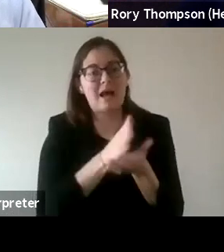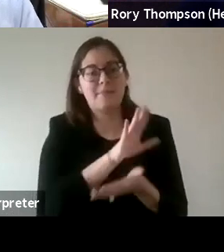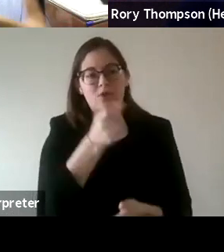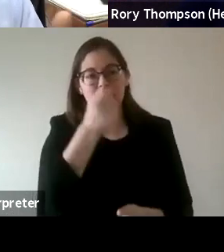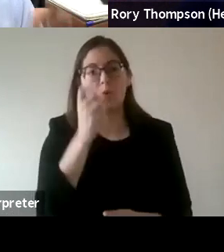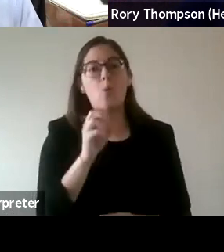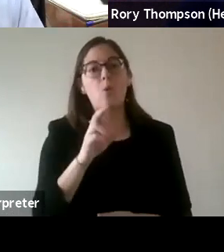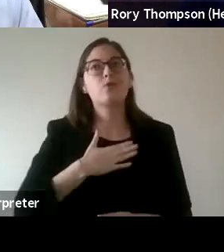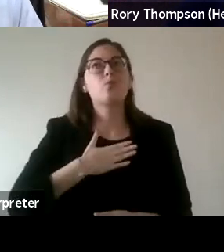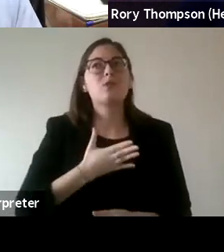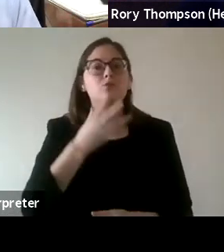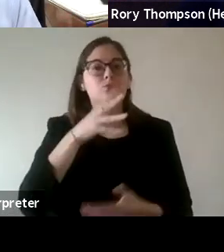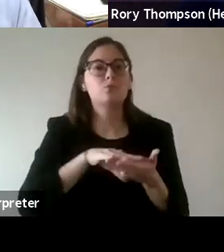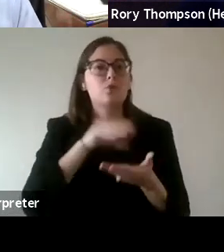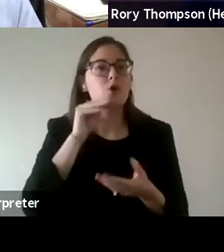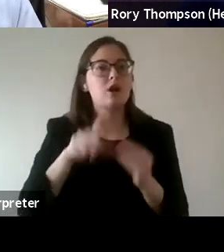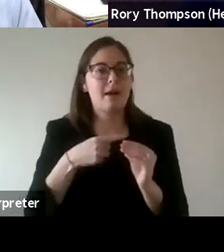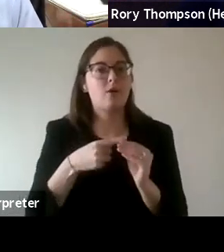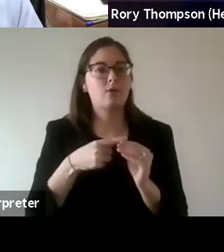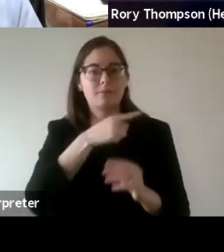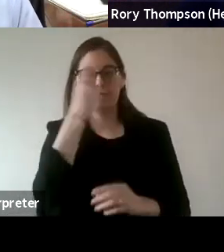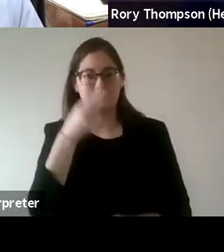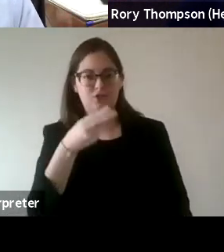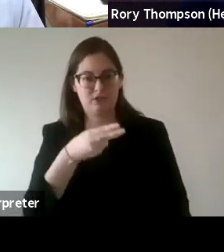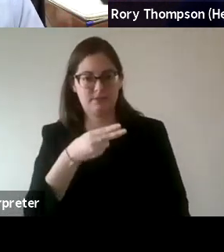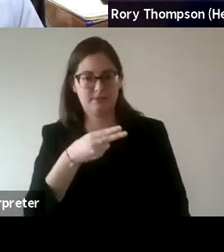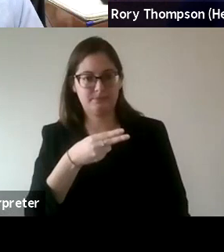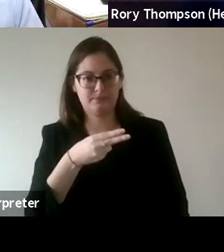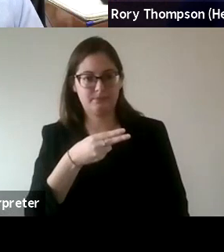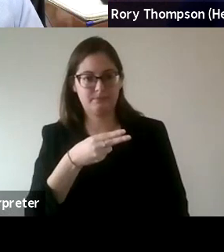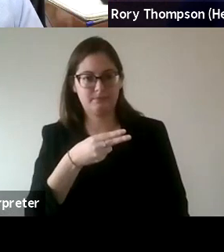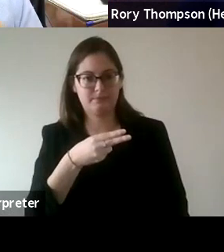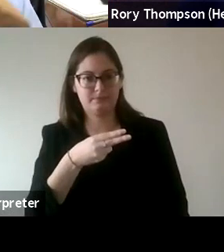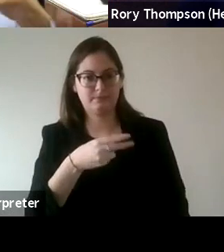or their willingness to learn about Black history.